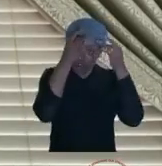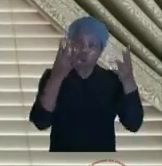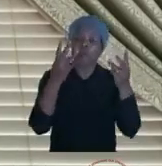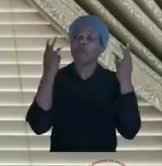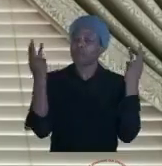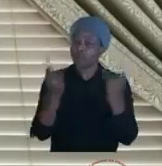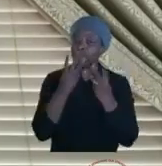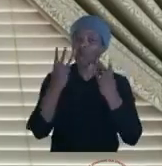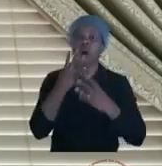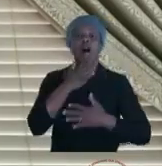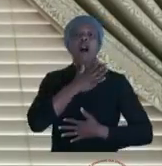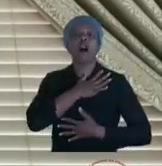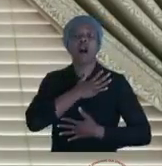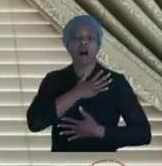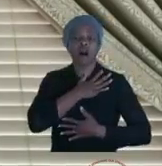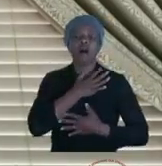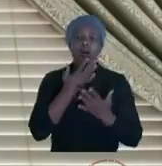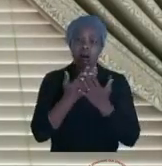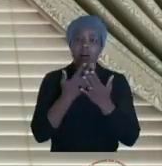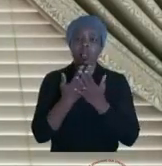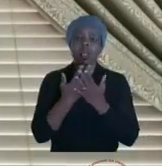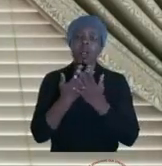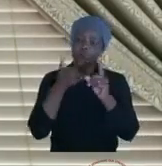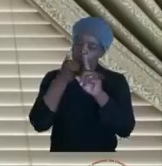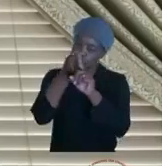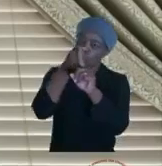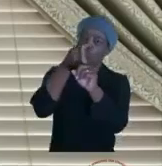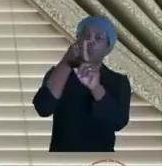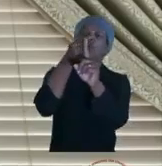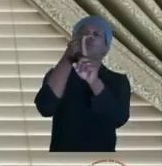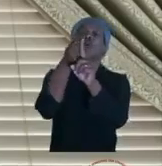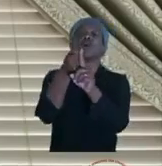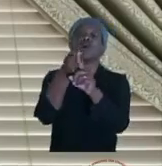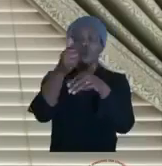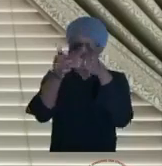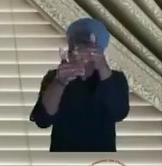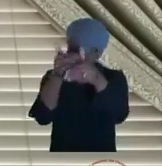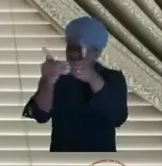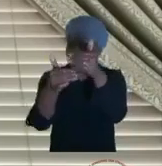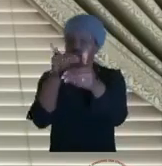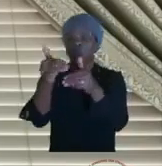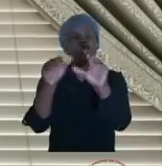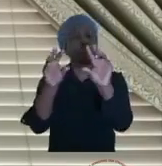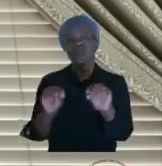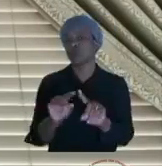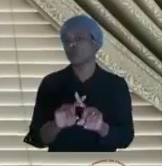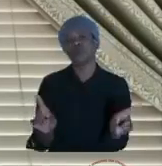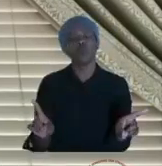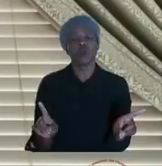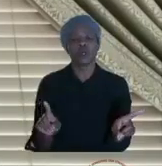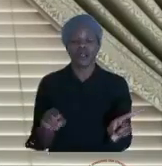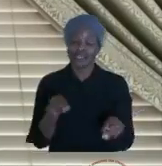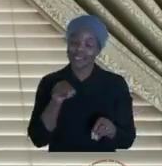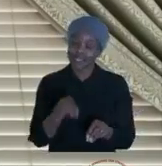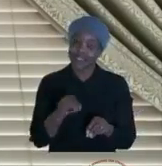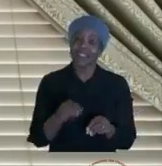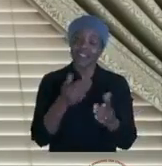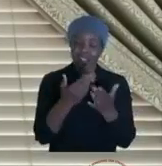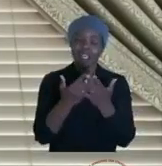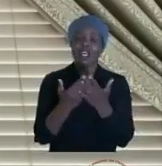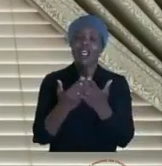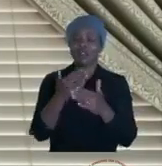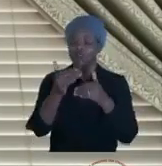continue the fight." June 16 therefore reminds us of the turning point in the liberation movement and the struggle for a democratic South